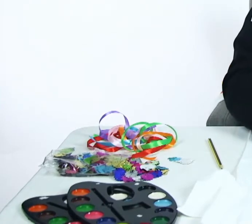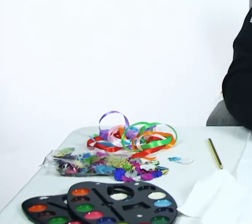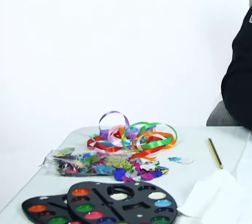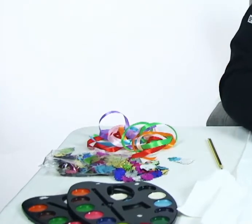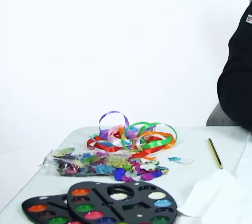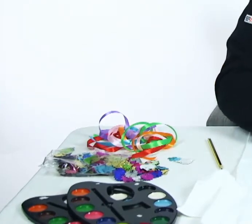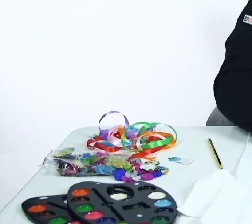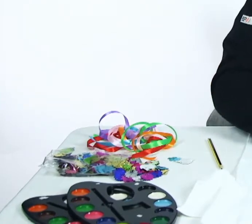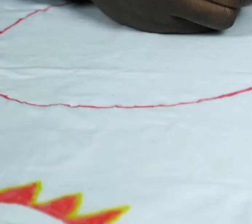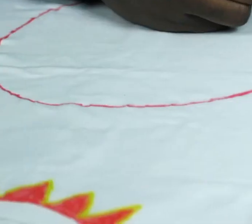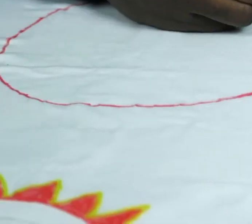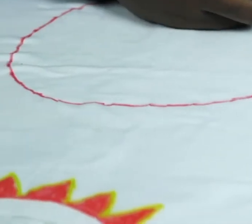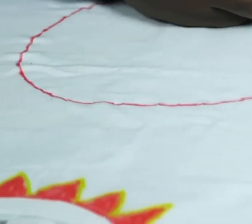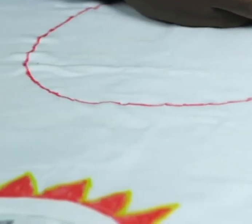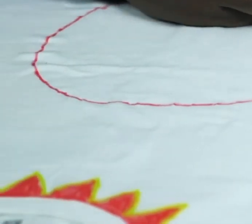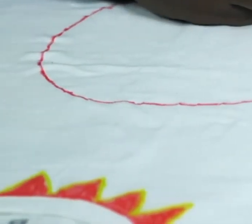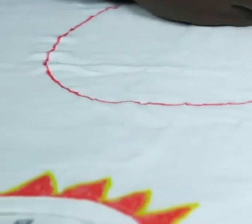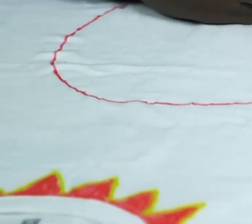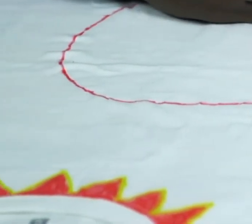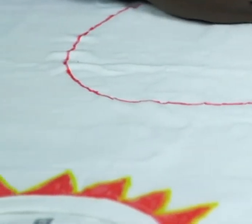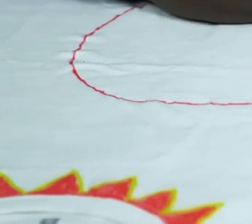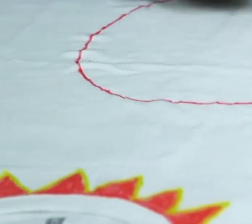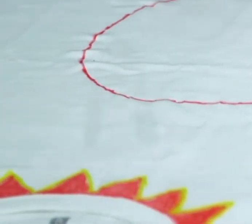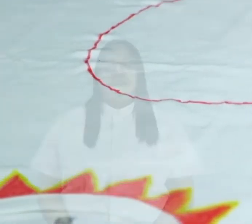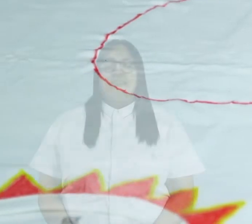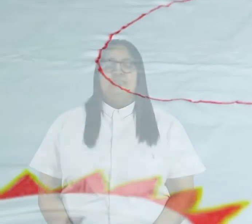our red circle.